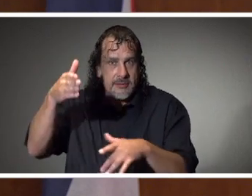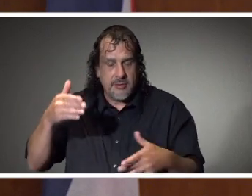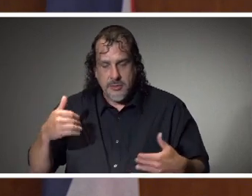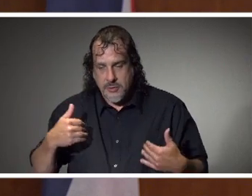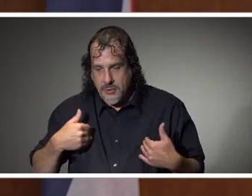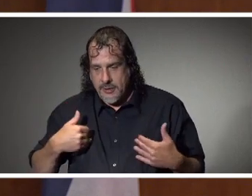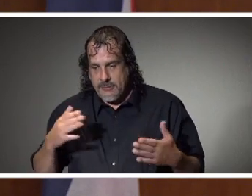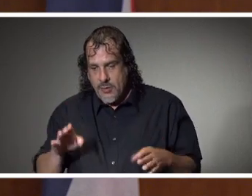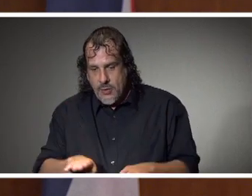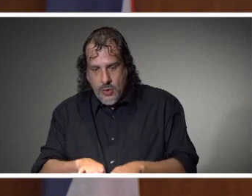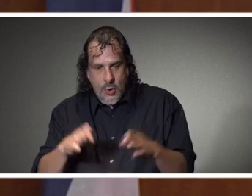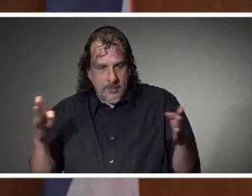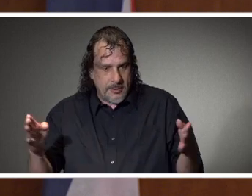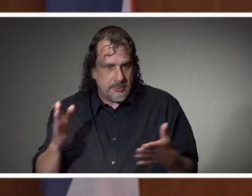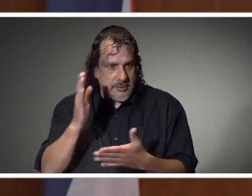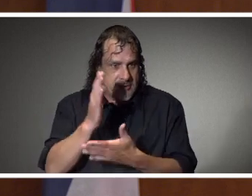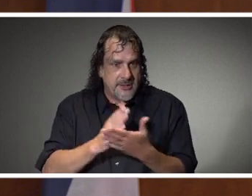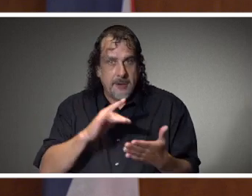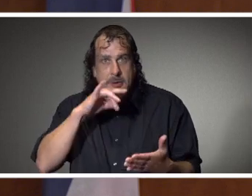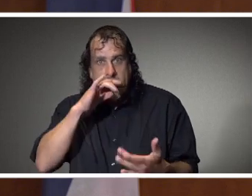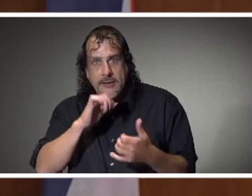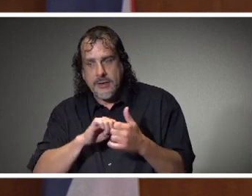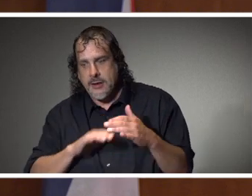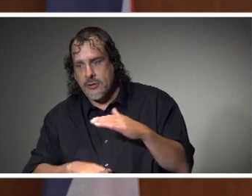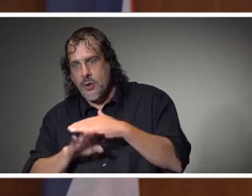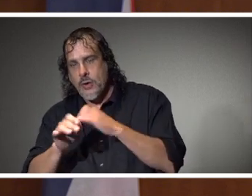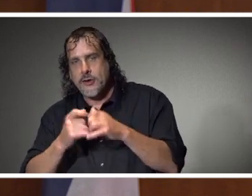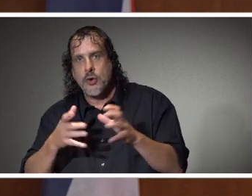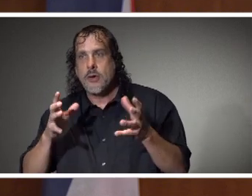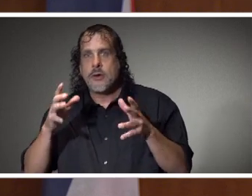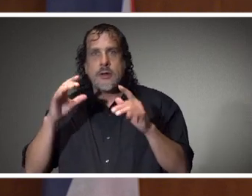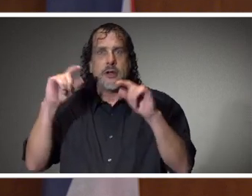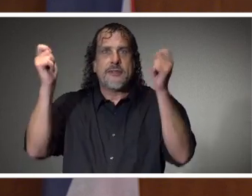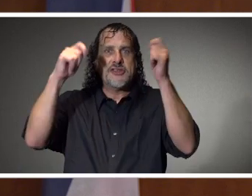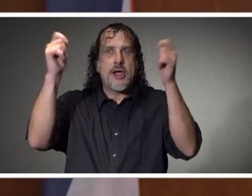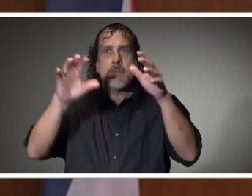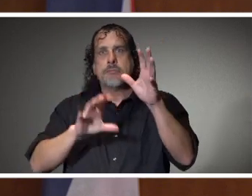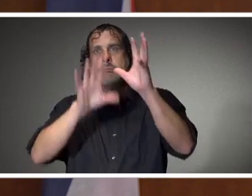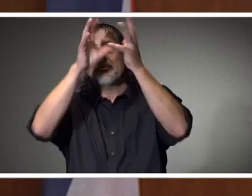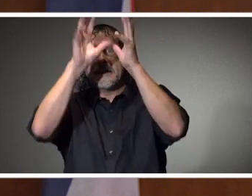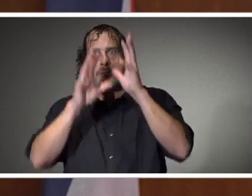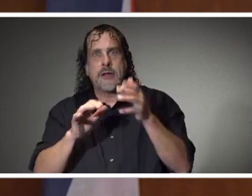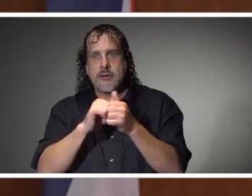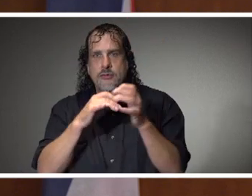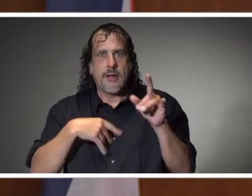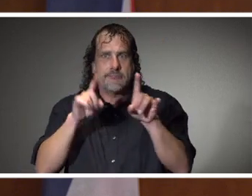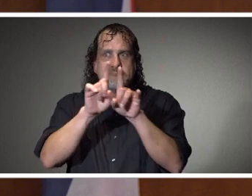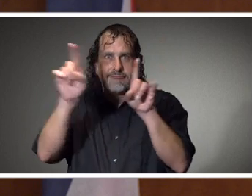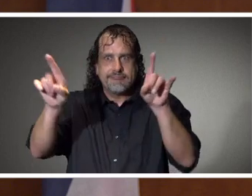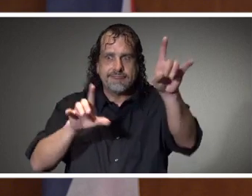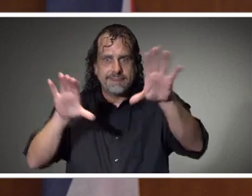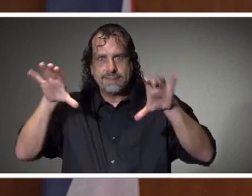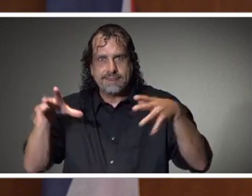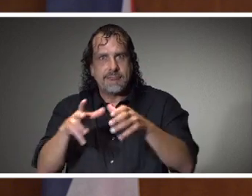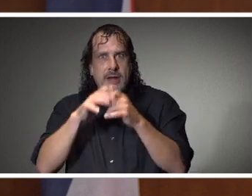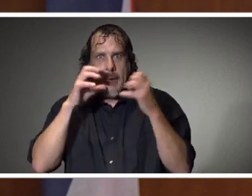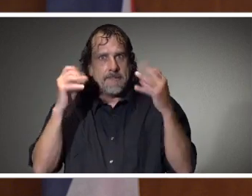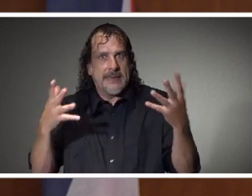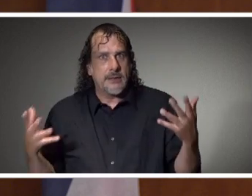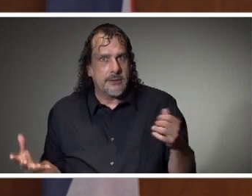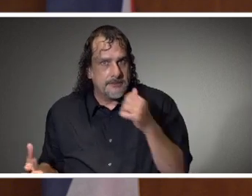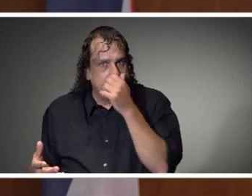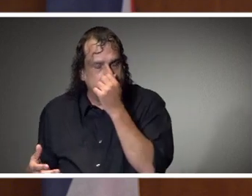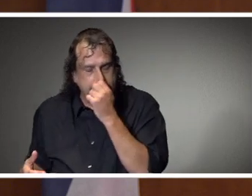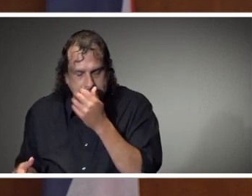reopened where some kids can get back in the gymnasium as long as they adhere to certain rules as we have put in place. And